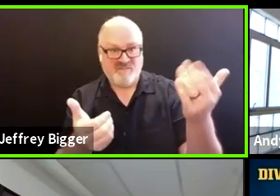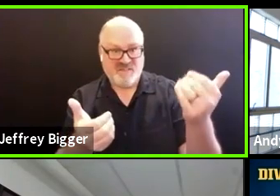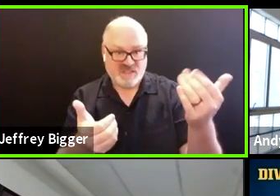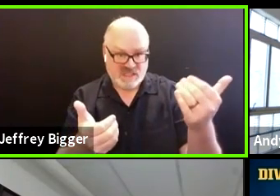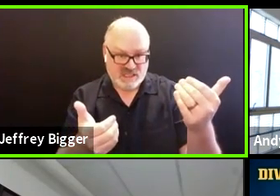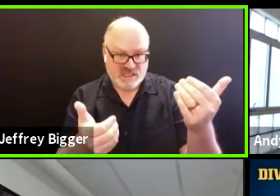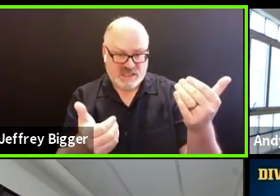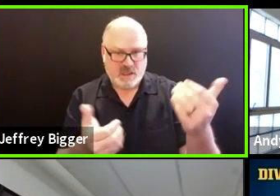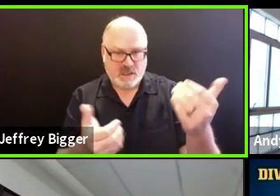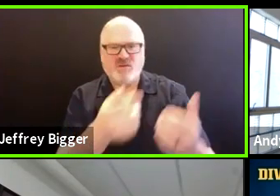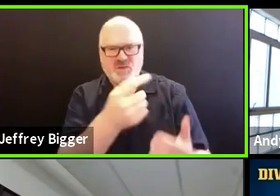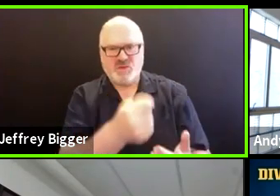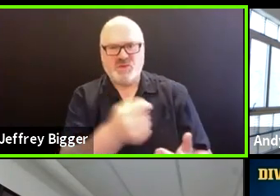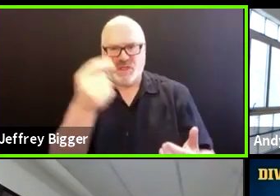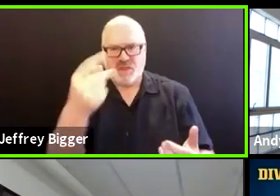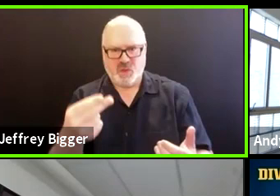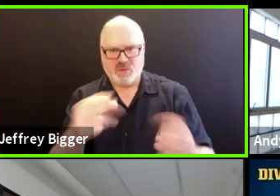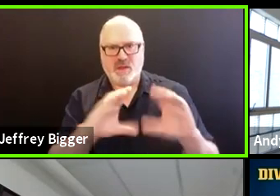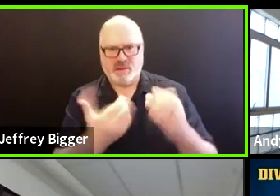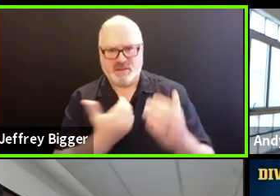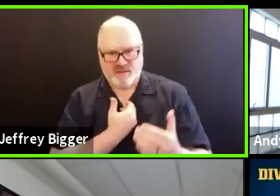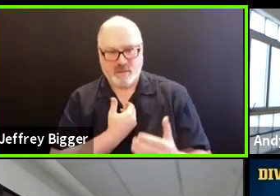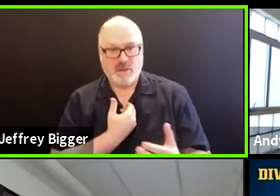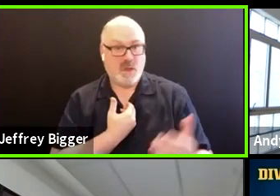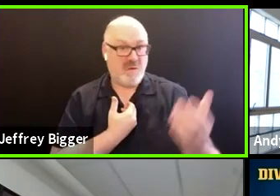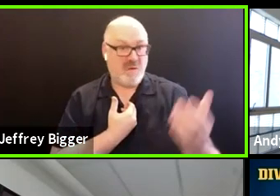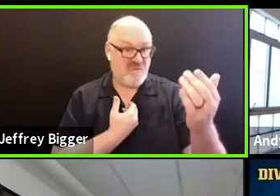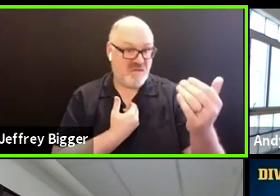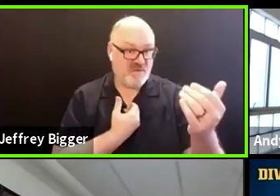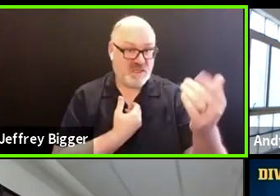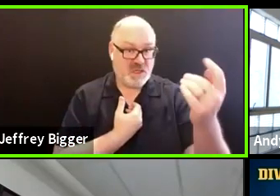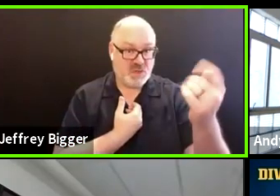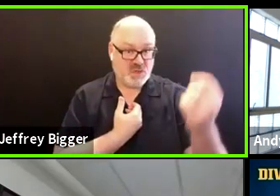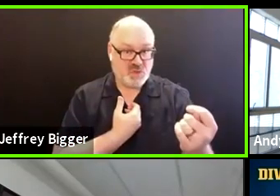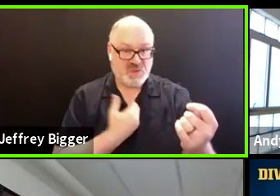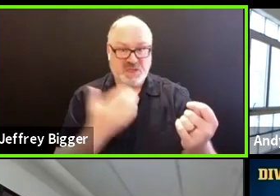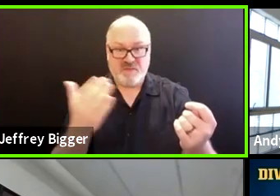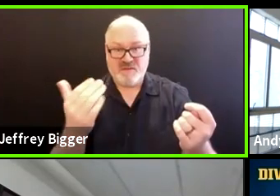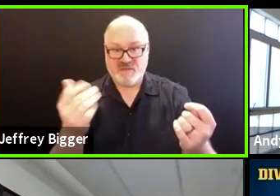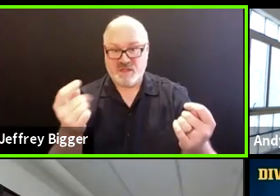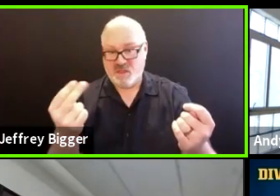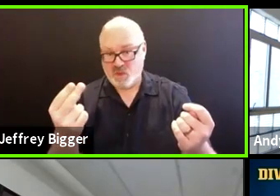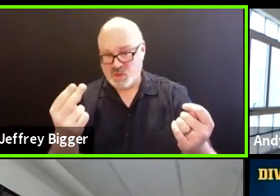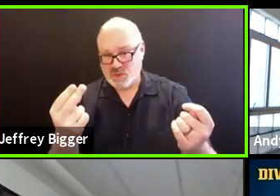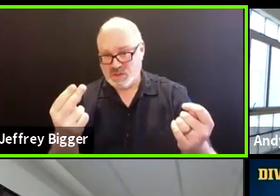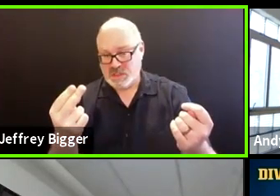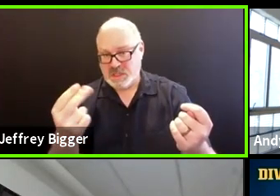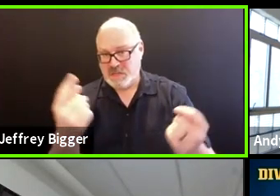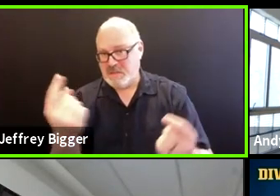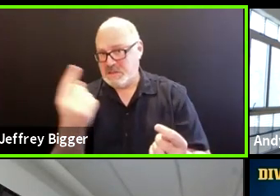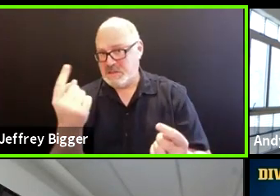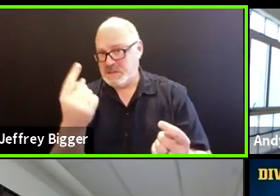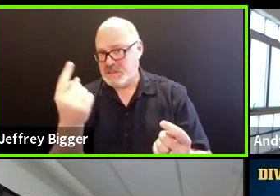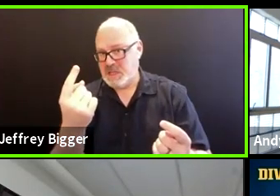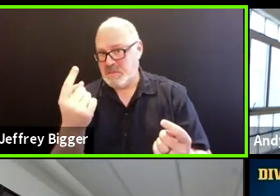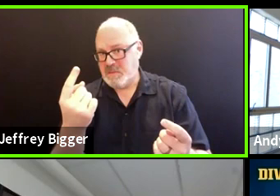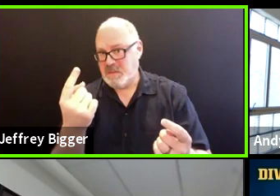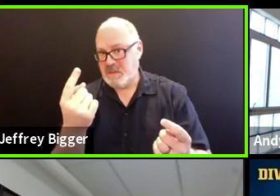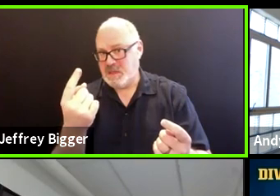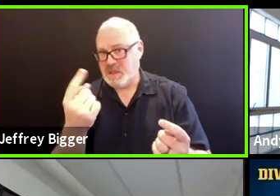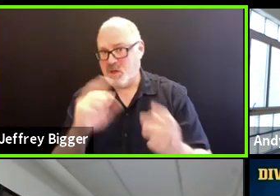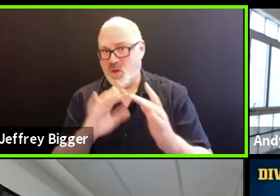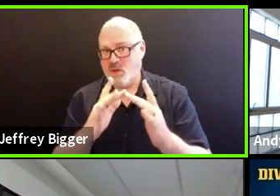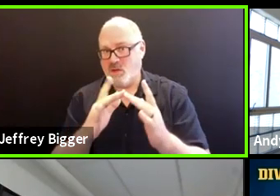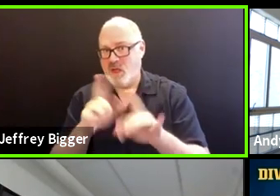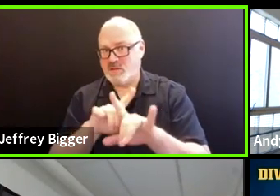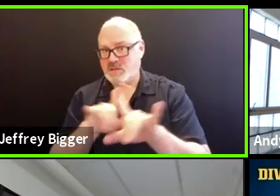a Tuesday, Thursday class. So am I going to meet 15 on Tuesday, 15 on Thursday, and then do something asynchronously online